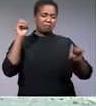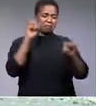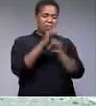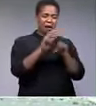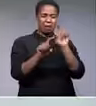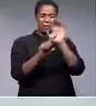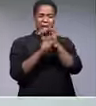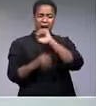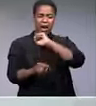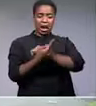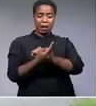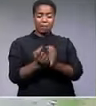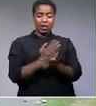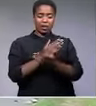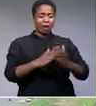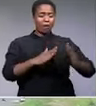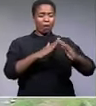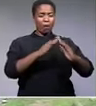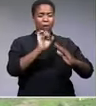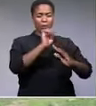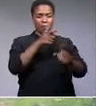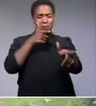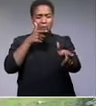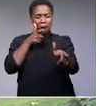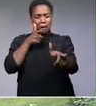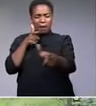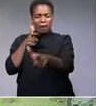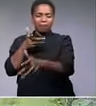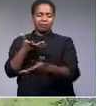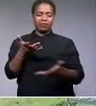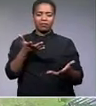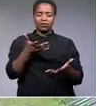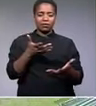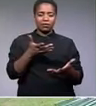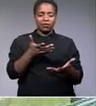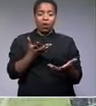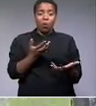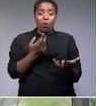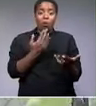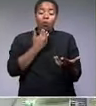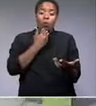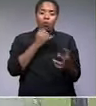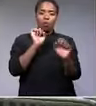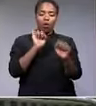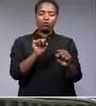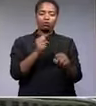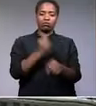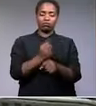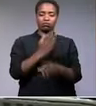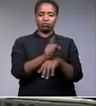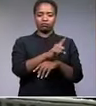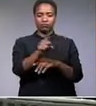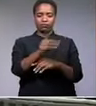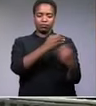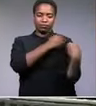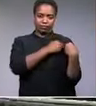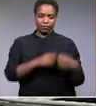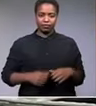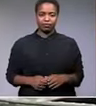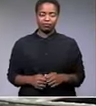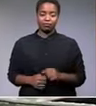and assassinated in disputes over who will hold public office? Ramokgopa is